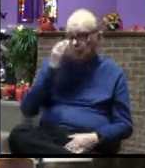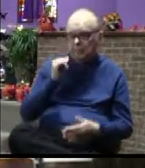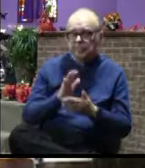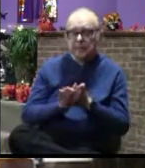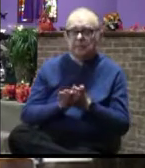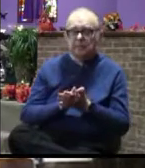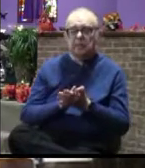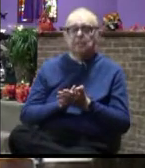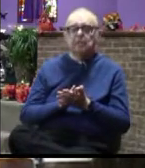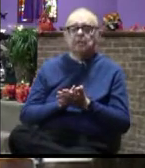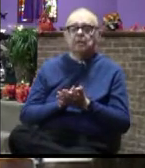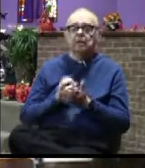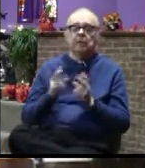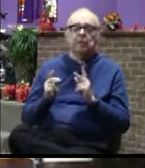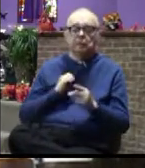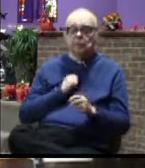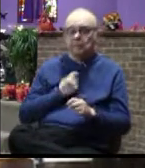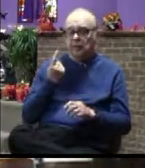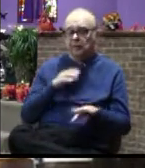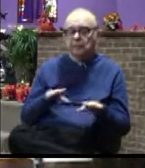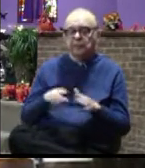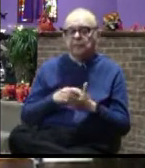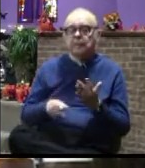there's a lot of people that are sorry for what they've done